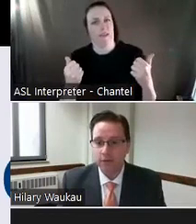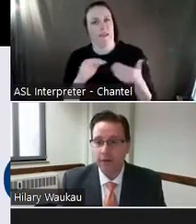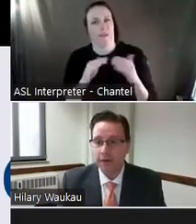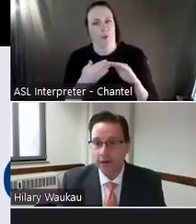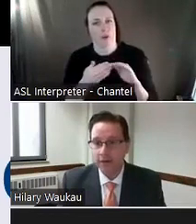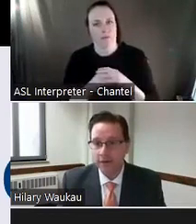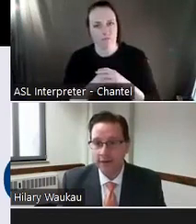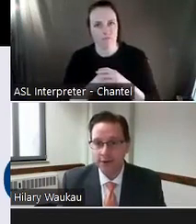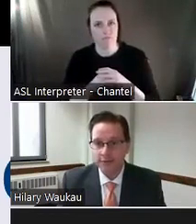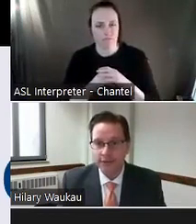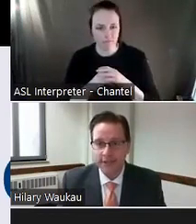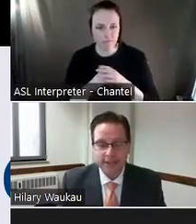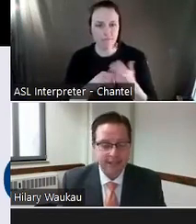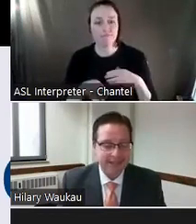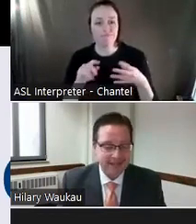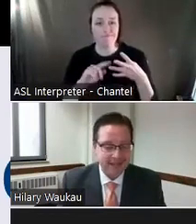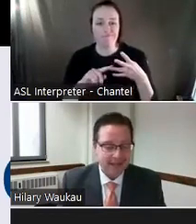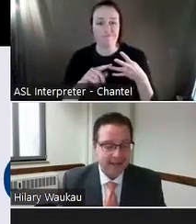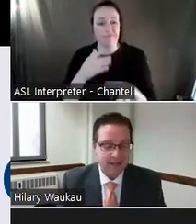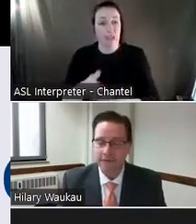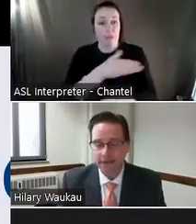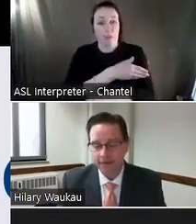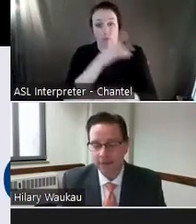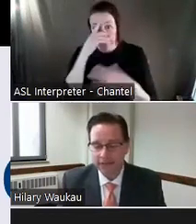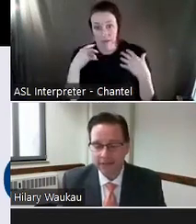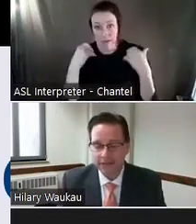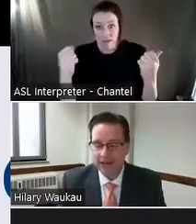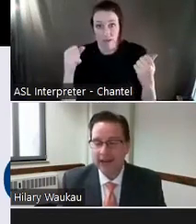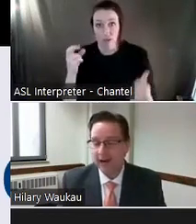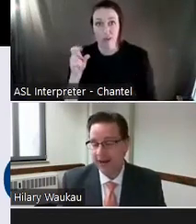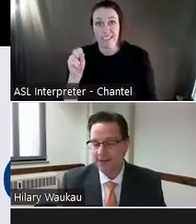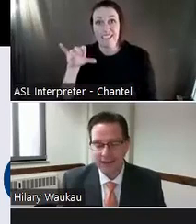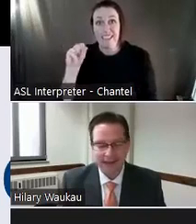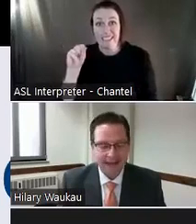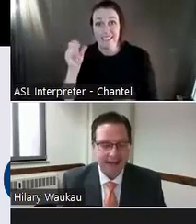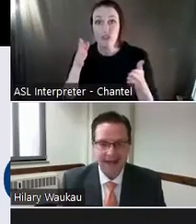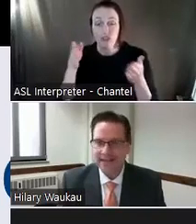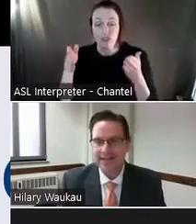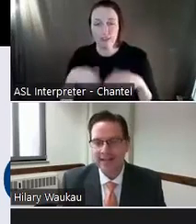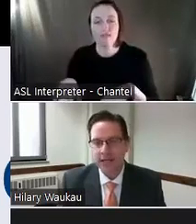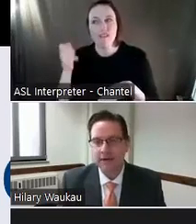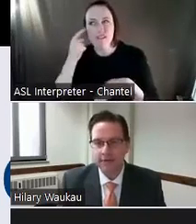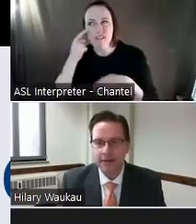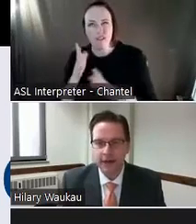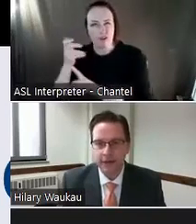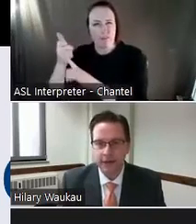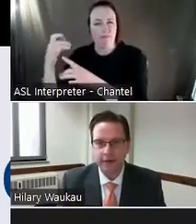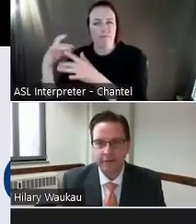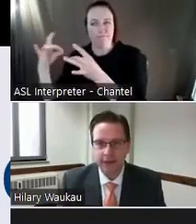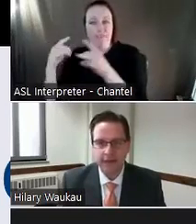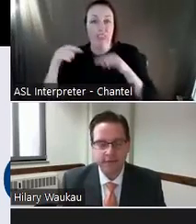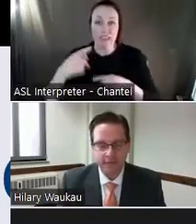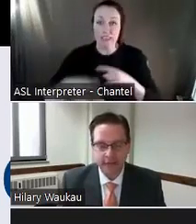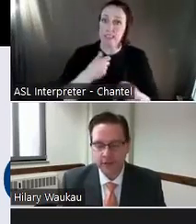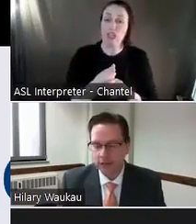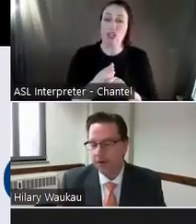to improve mental health and crisis services. This is indeed, as Governor Ewers wants to say, or has said, this is the year of mental health, and there have